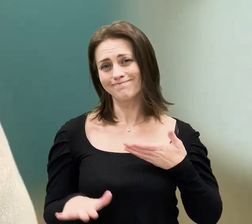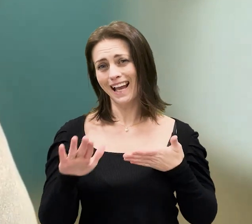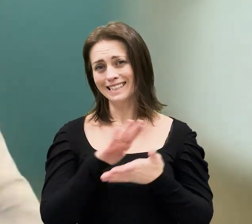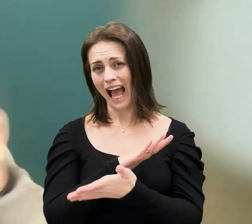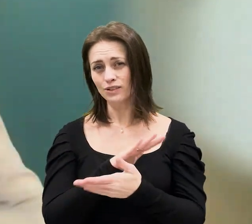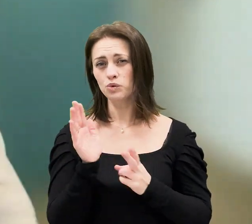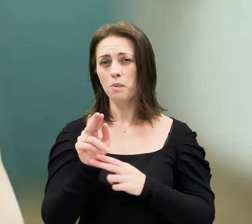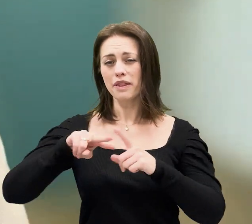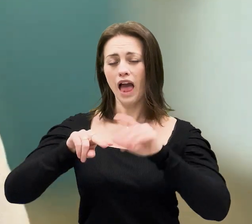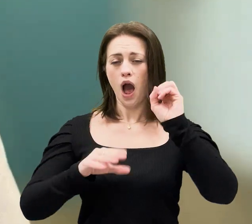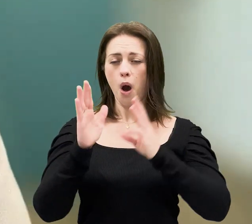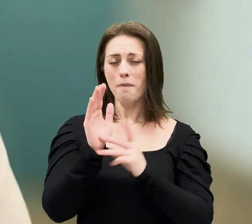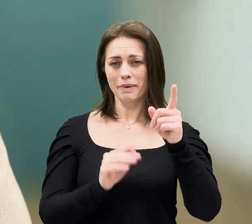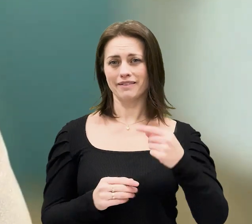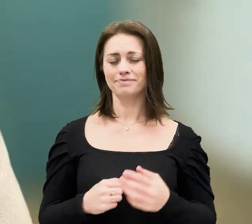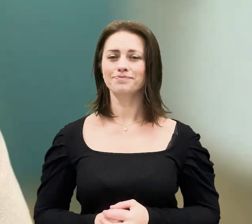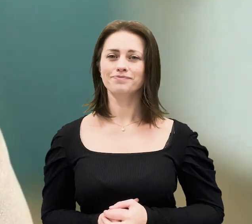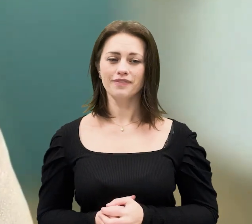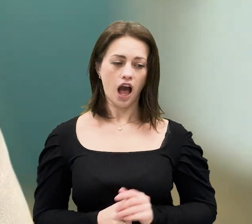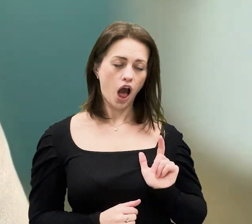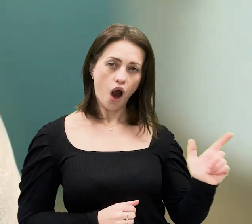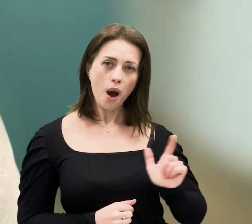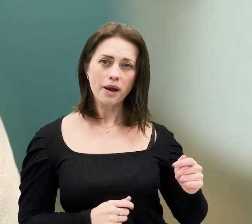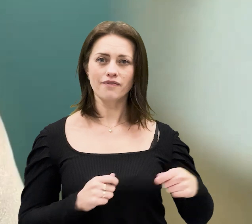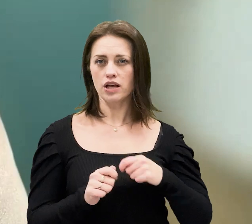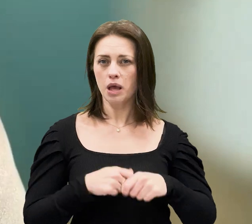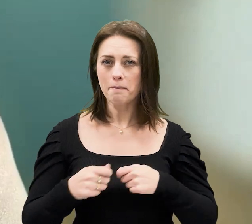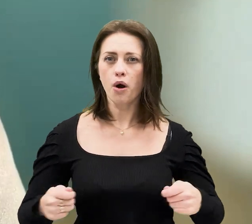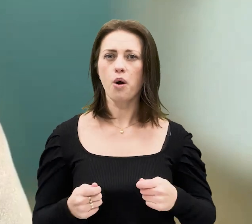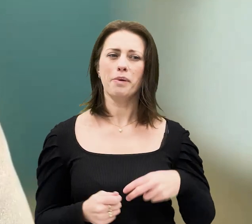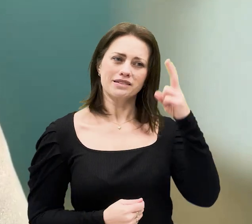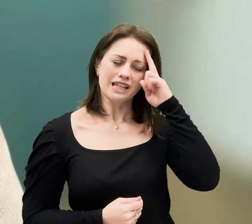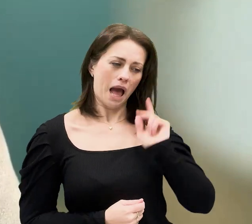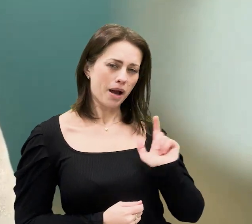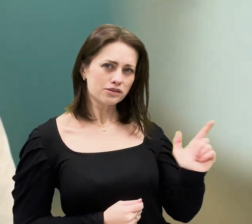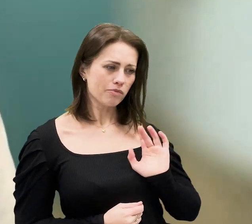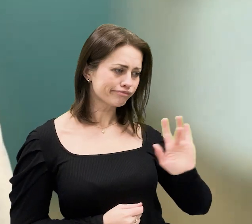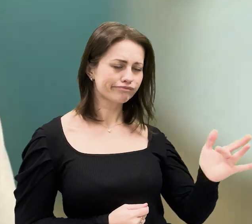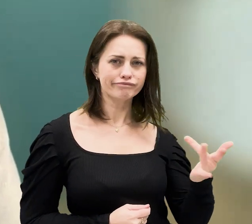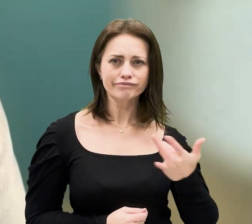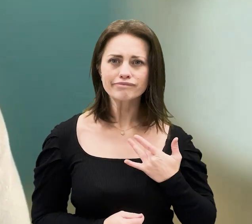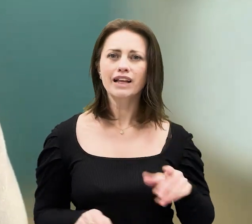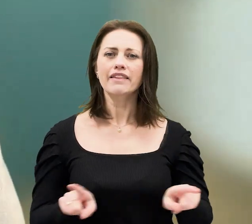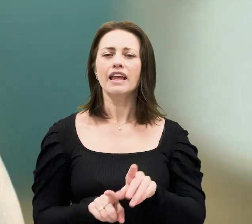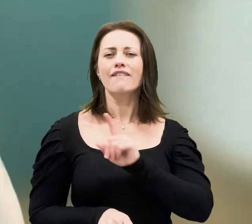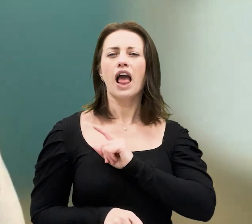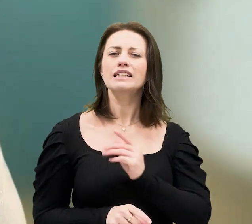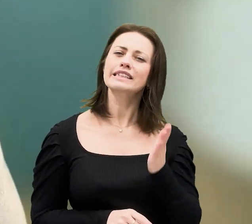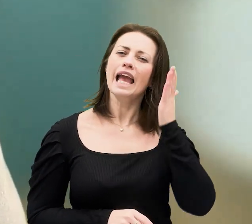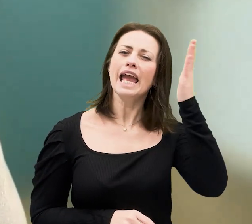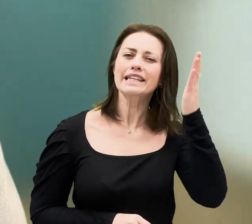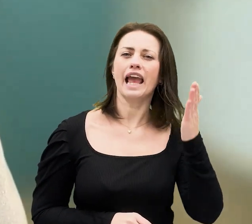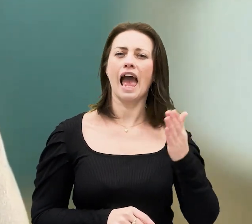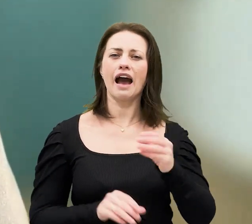represent a little bit Naomi, but Naomi and I work closely together, so we know each other a lot, and we share also our